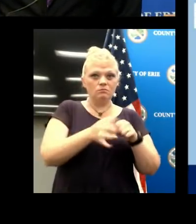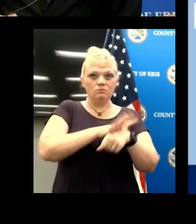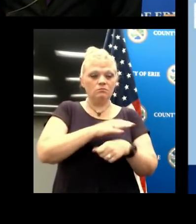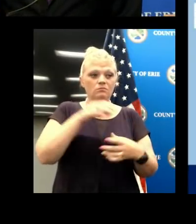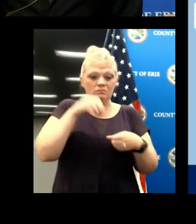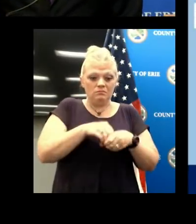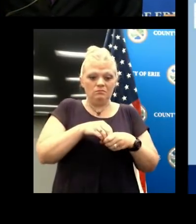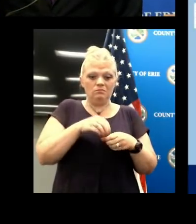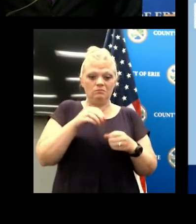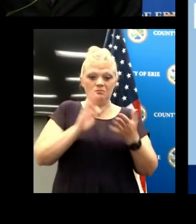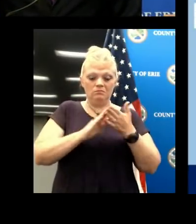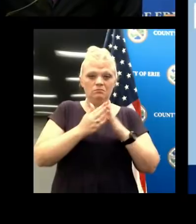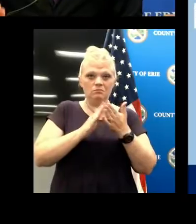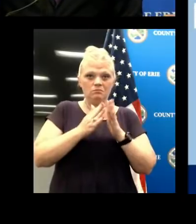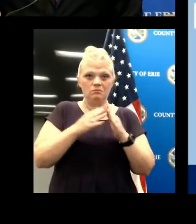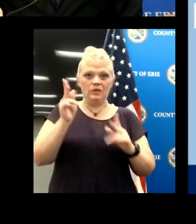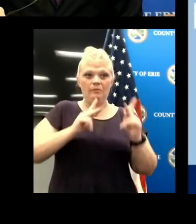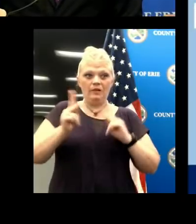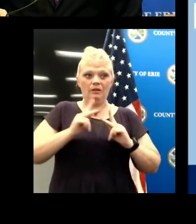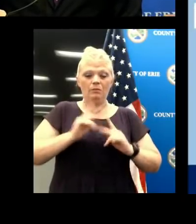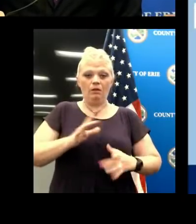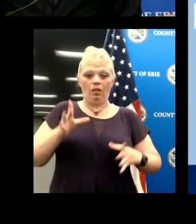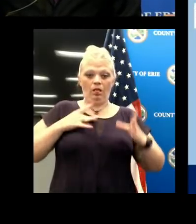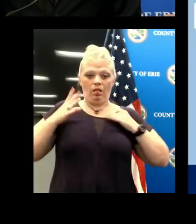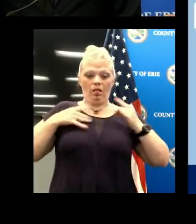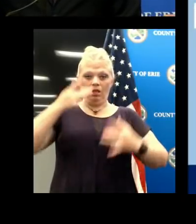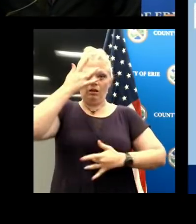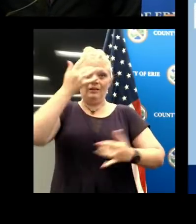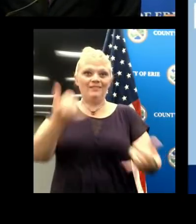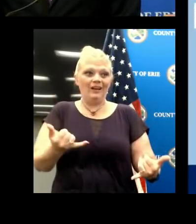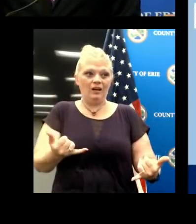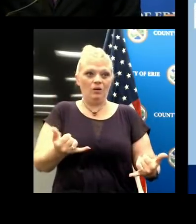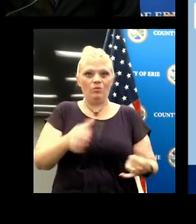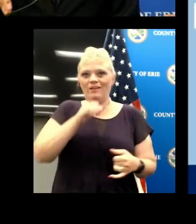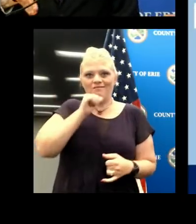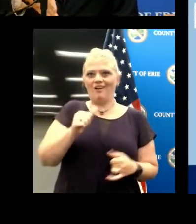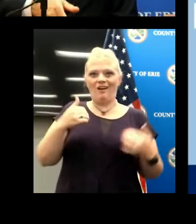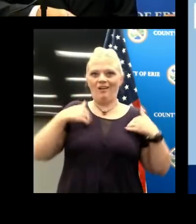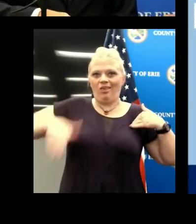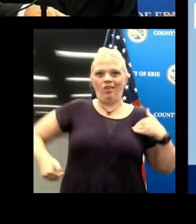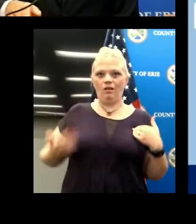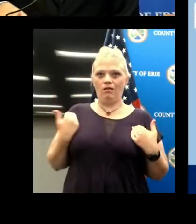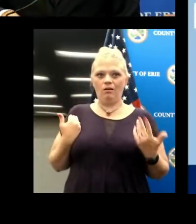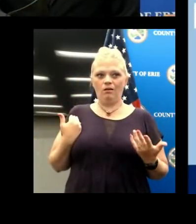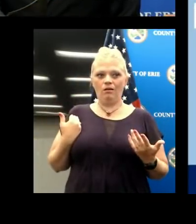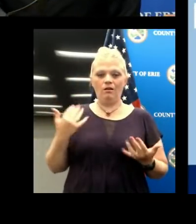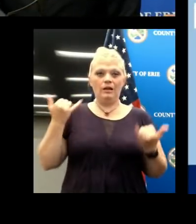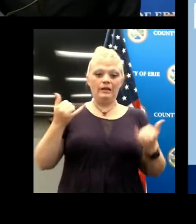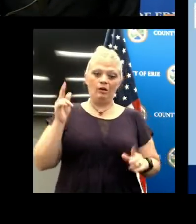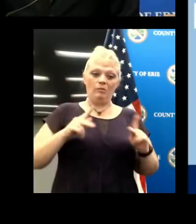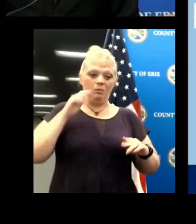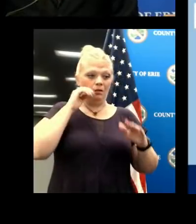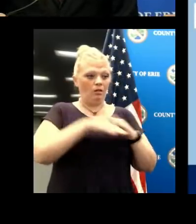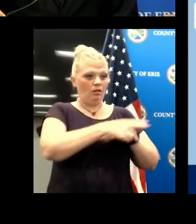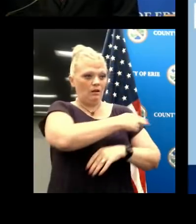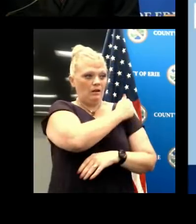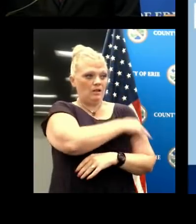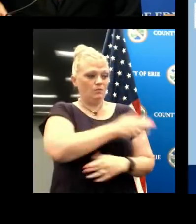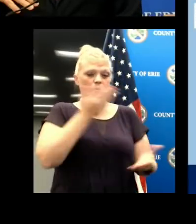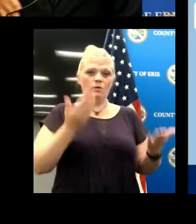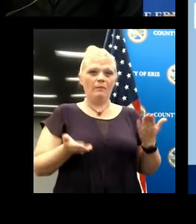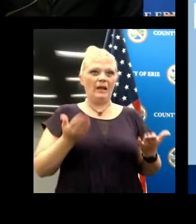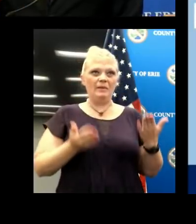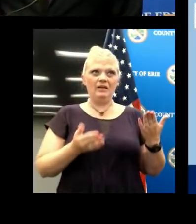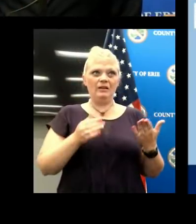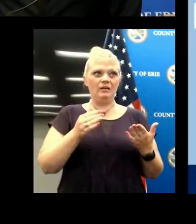is in our community, and people are catching COVID-19 now that did not have it before, and there are people who are being hospitalized now who may have